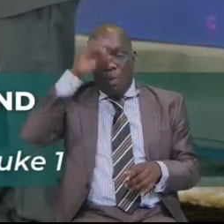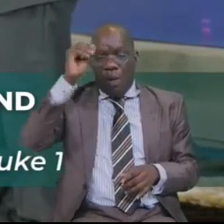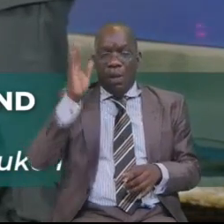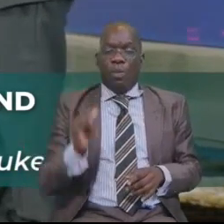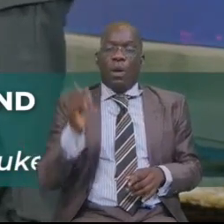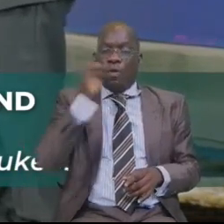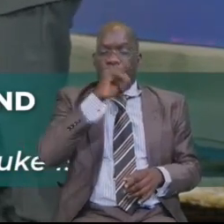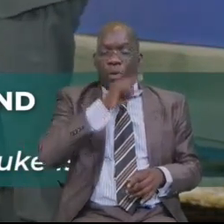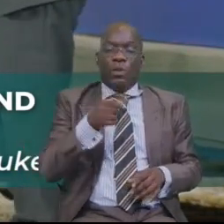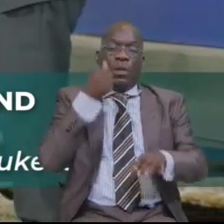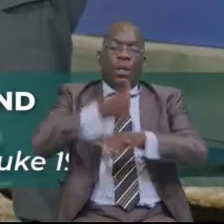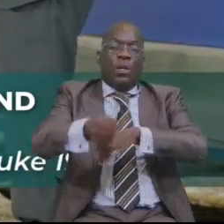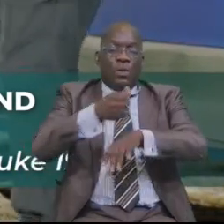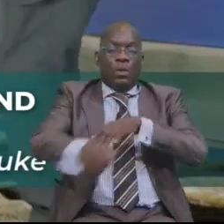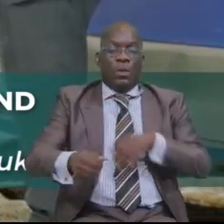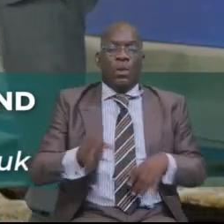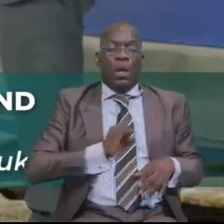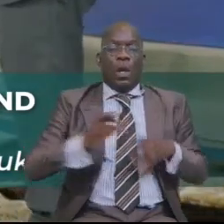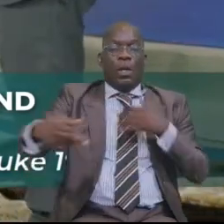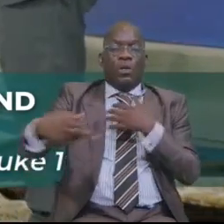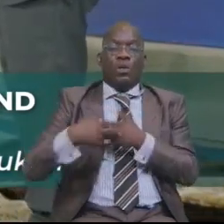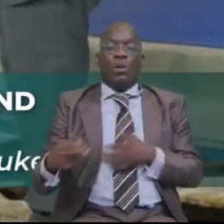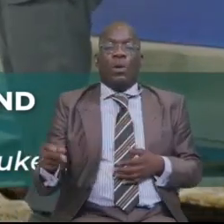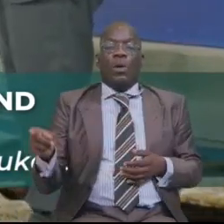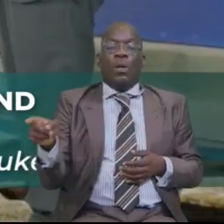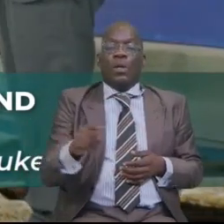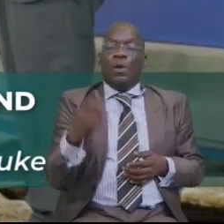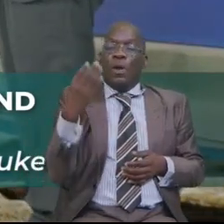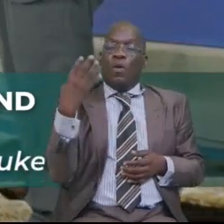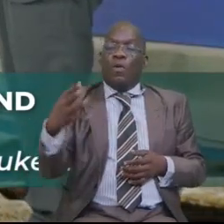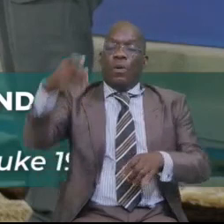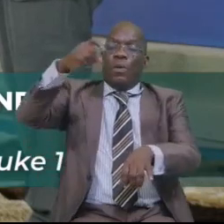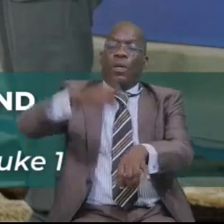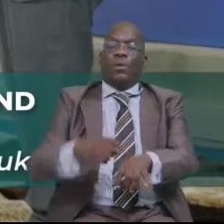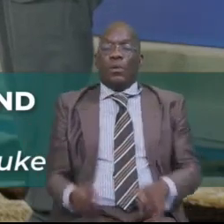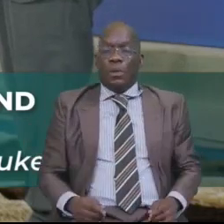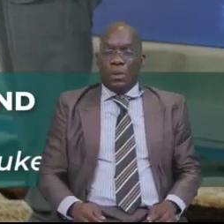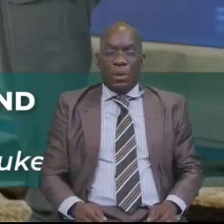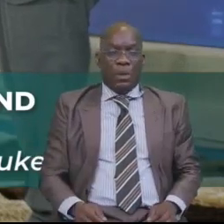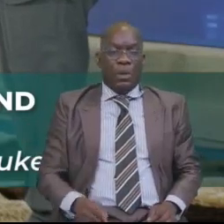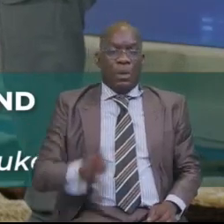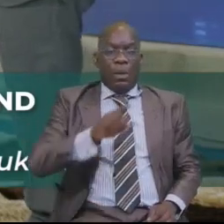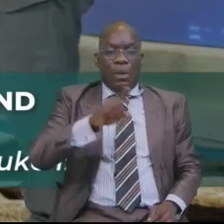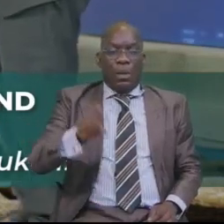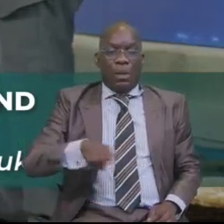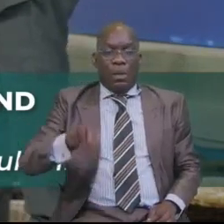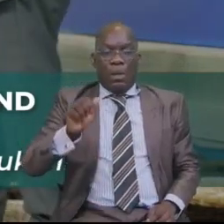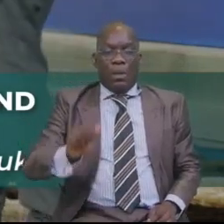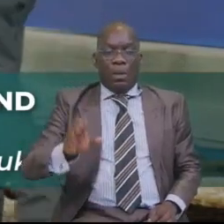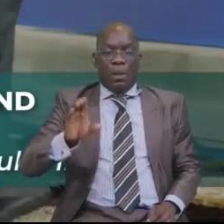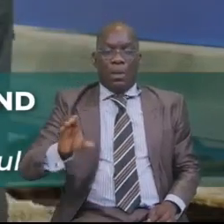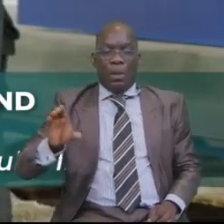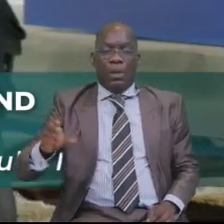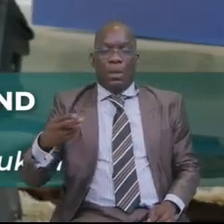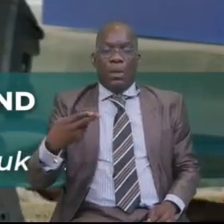false accusation, I restore him fourfold. Zacchaeus, who taught you that? His conscience